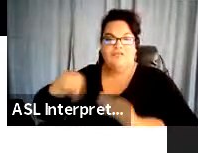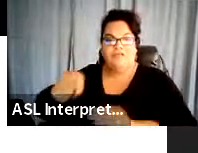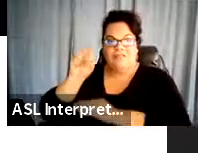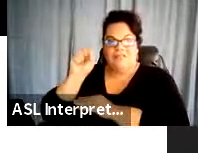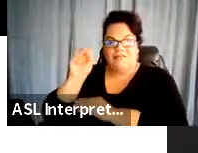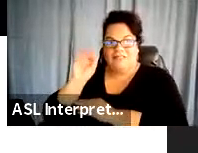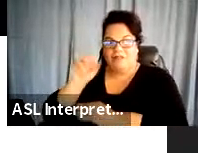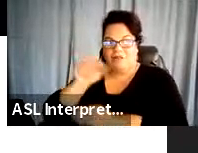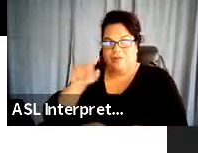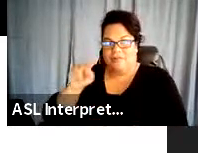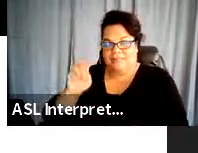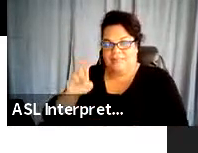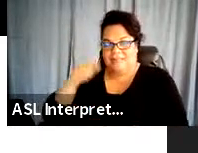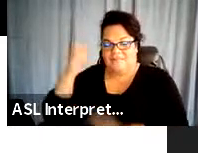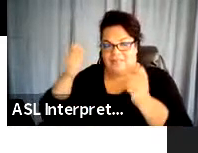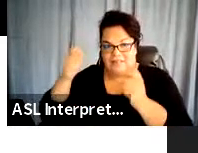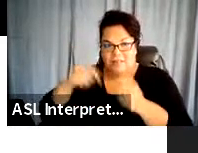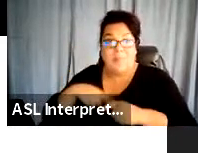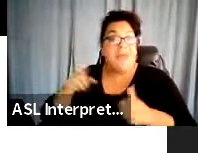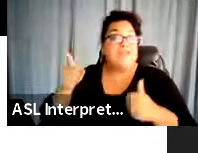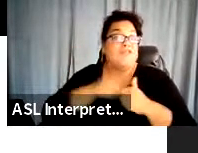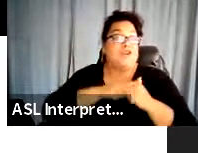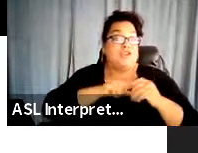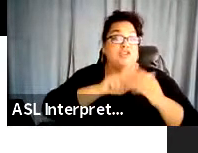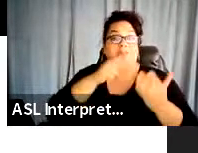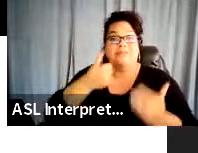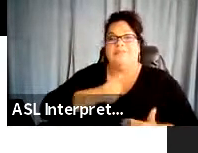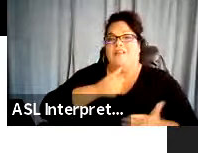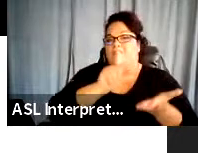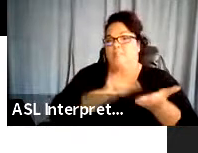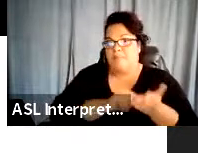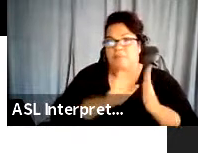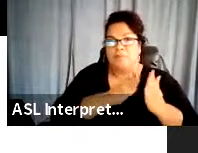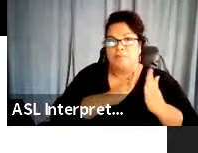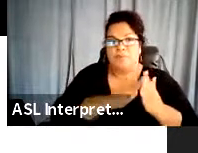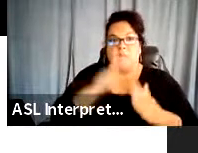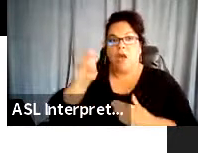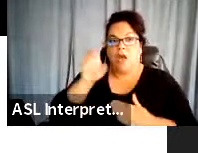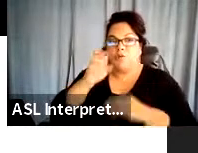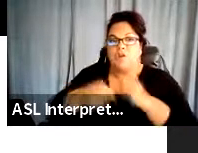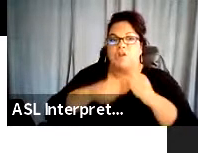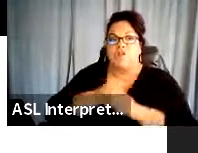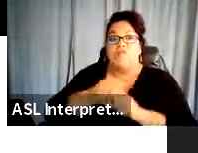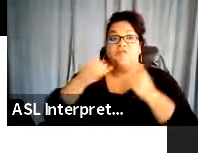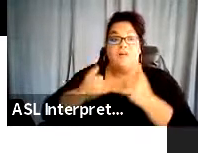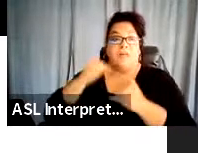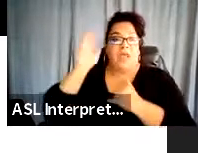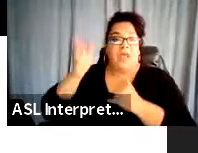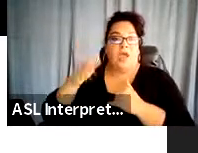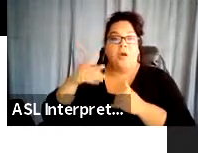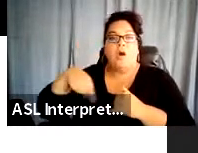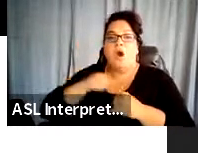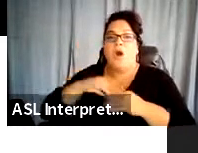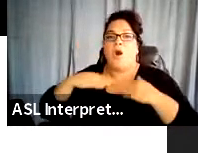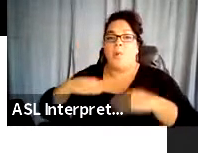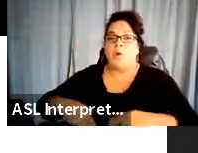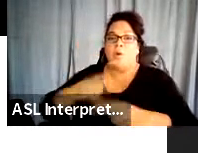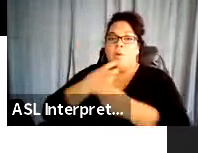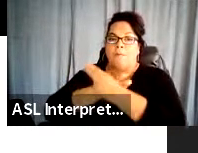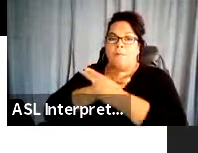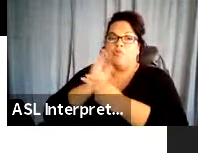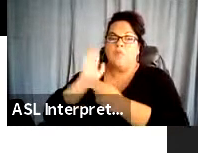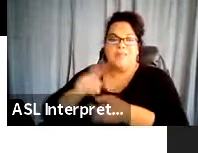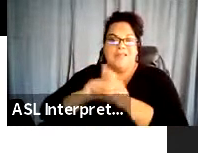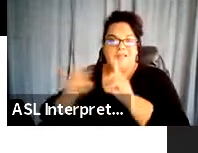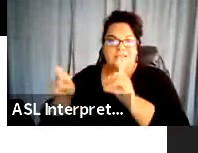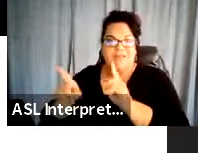first self-published book, A Hundred Years From Now, Our Bones Will Be Different, with artist Lawrence McWilliams, received a starred